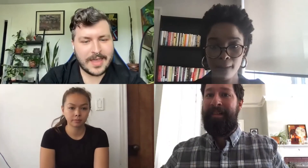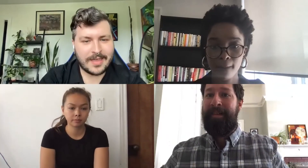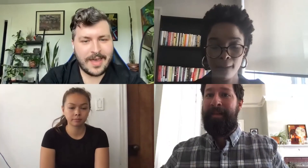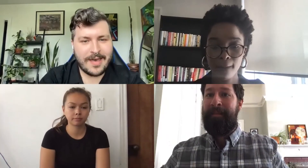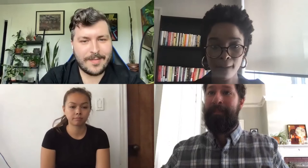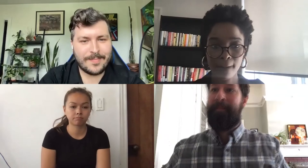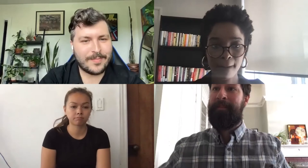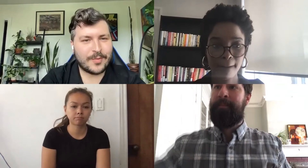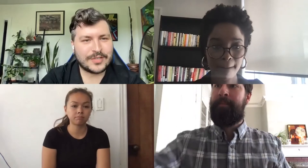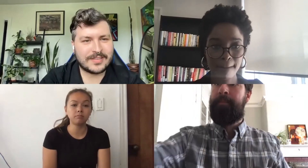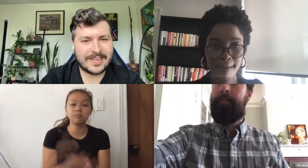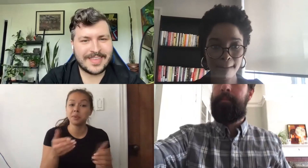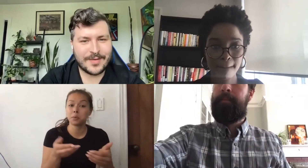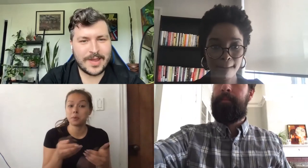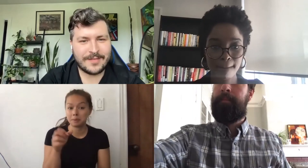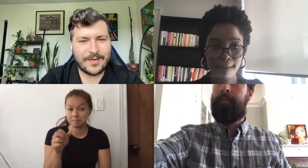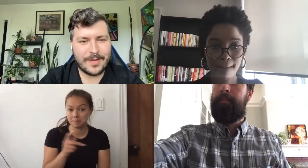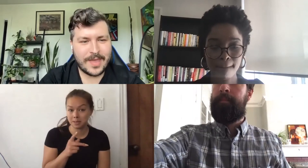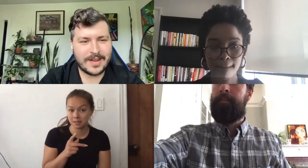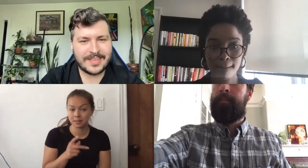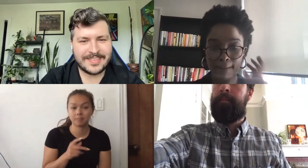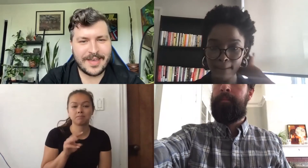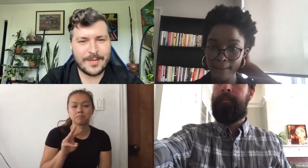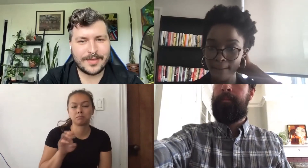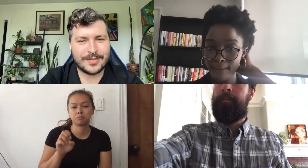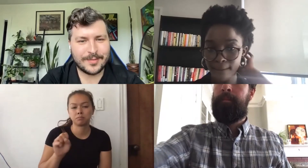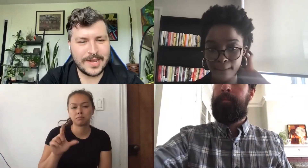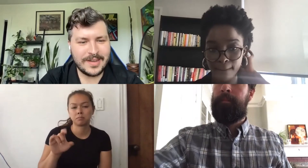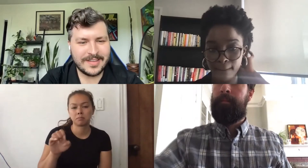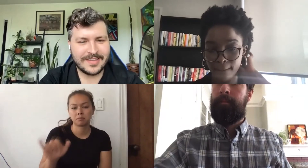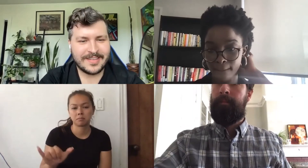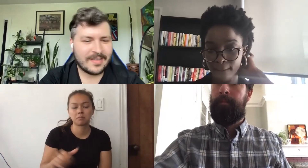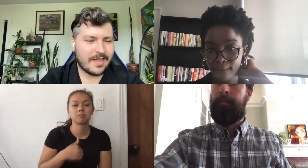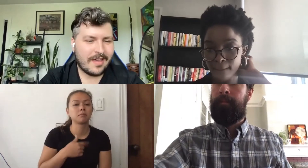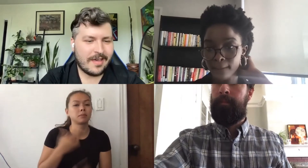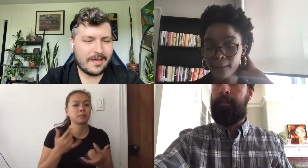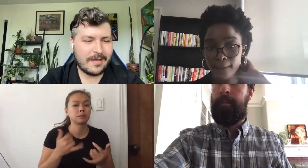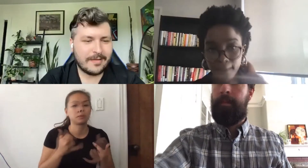Welcome back. We're just, I think, waiting for our panelists to come on screen.